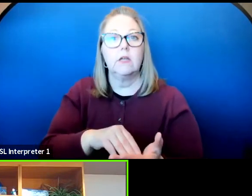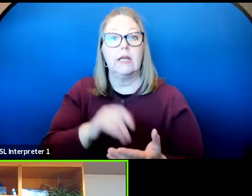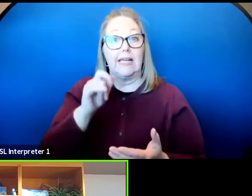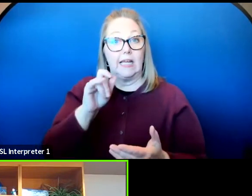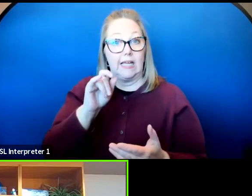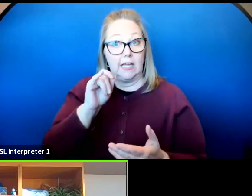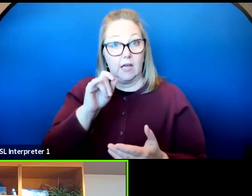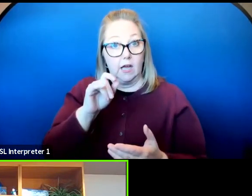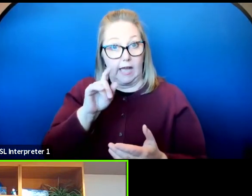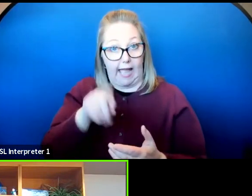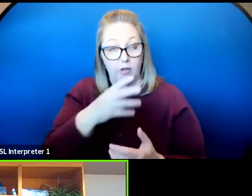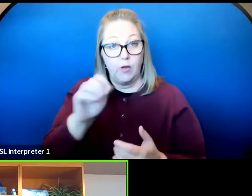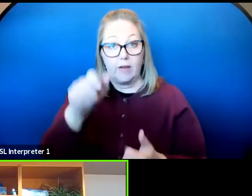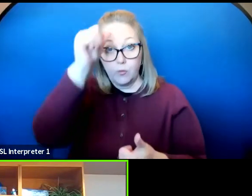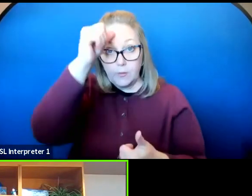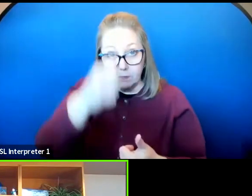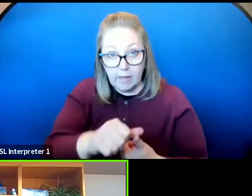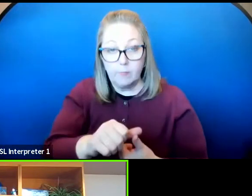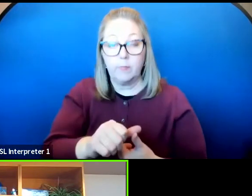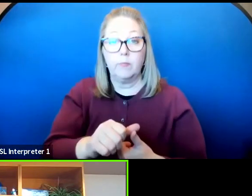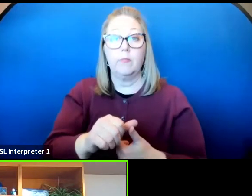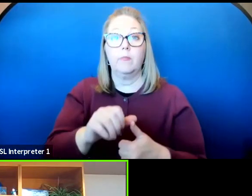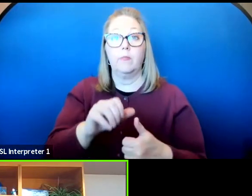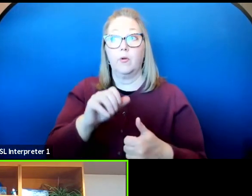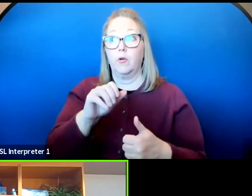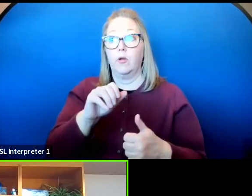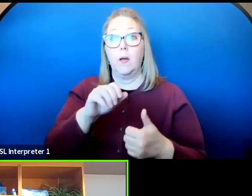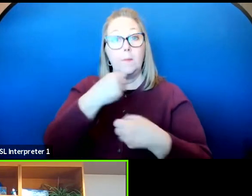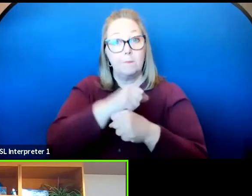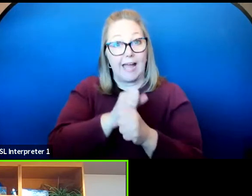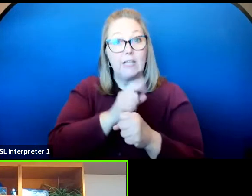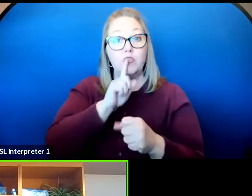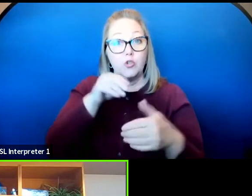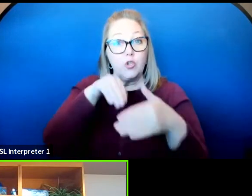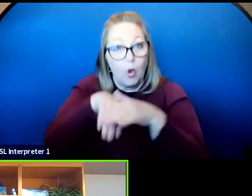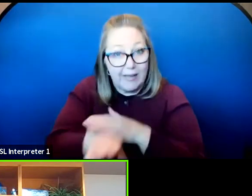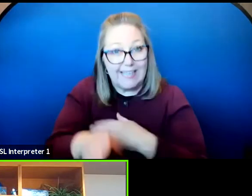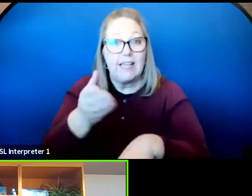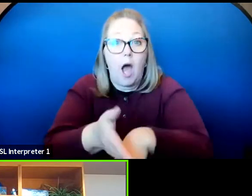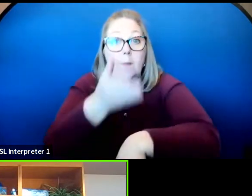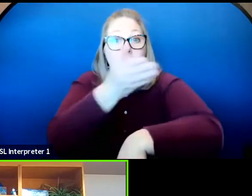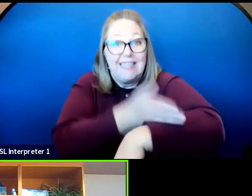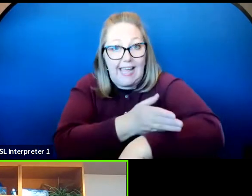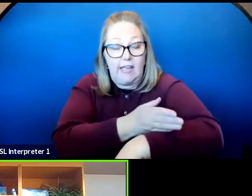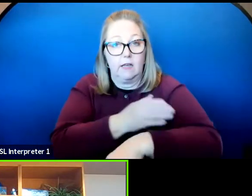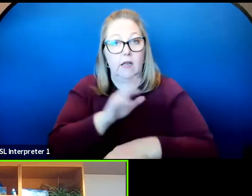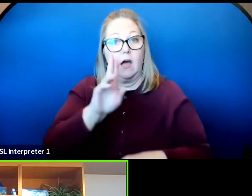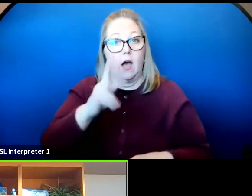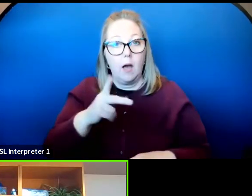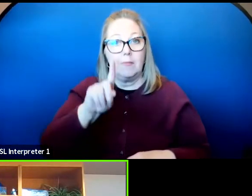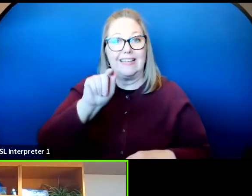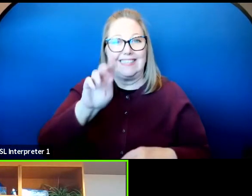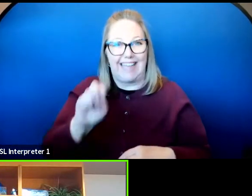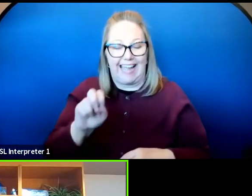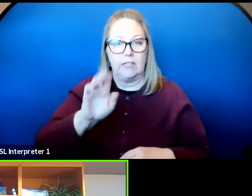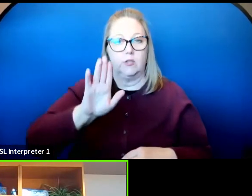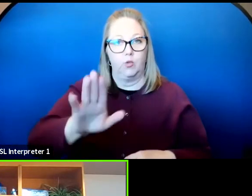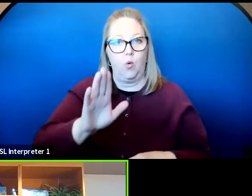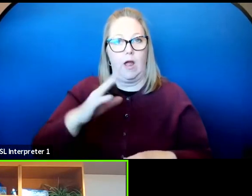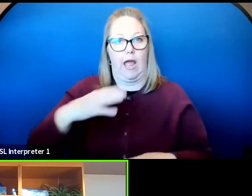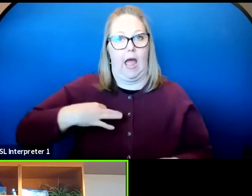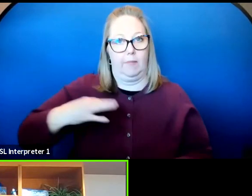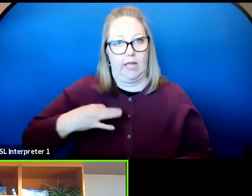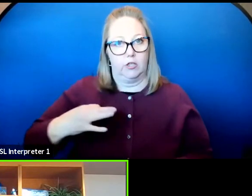key piece I want to get out, and if you get asked questions about this, is make sure they go in and update their application based on the new requirements